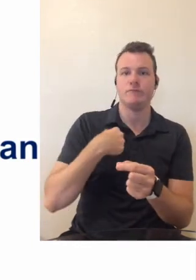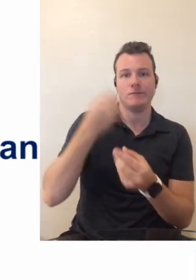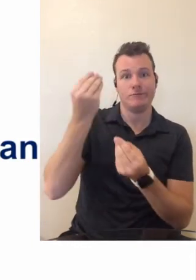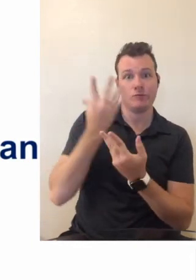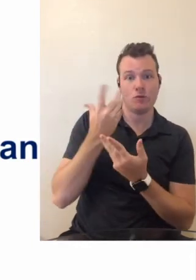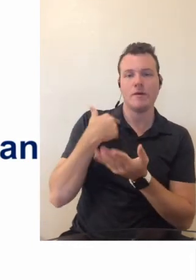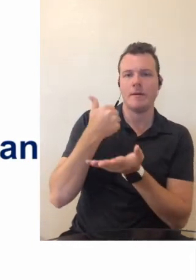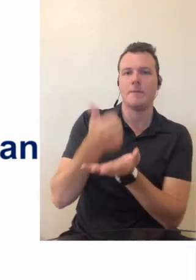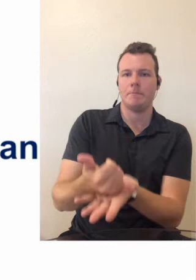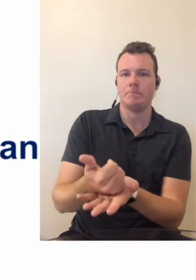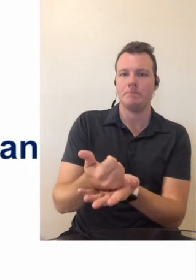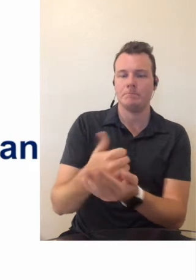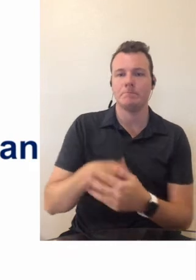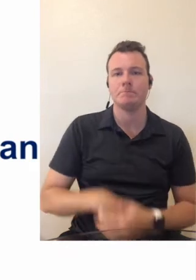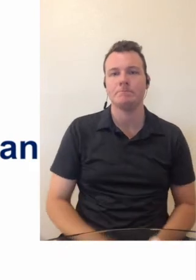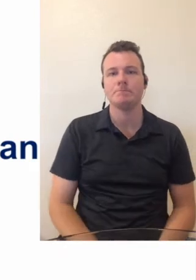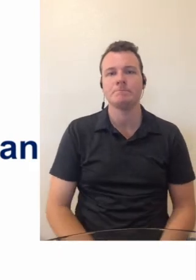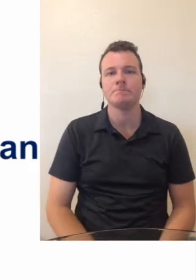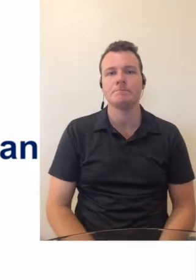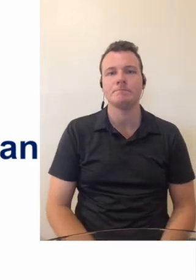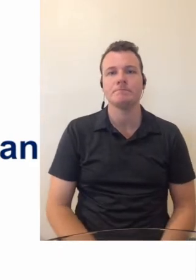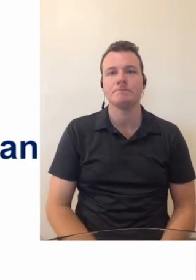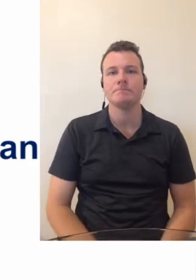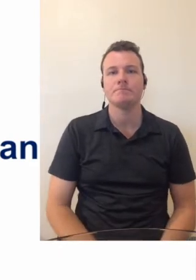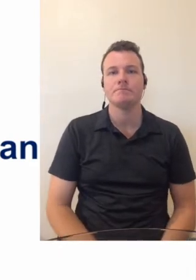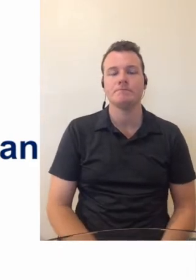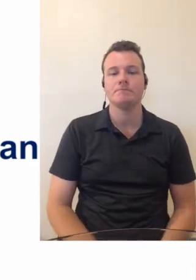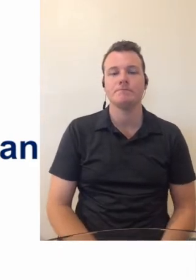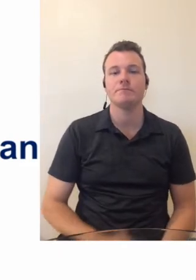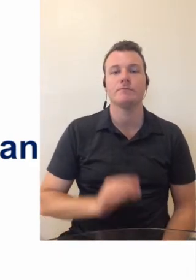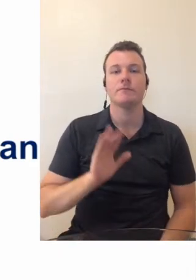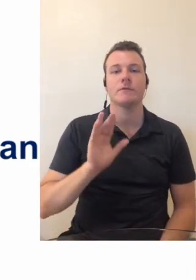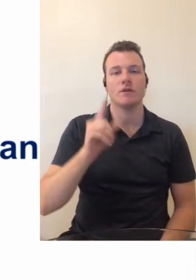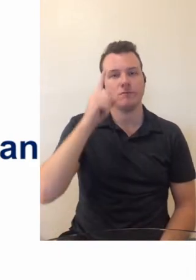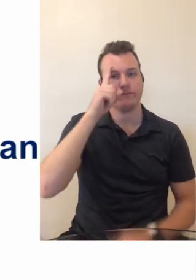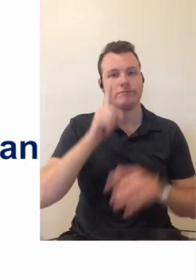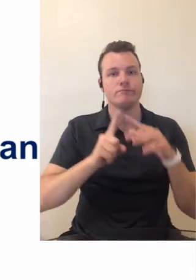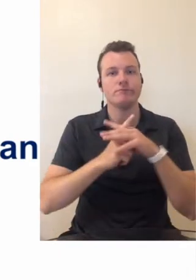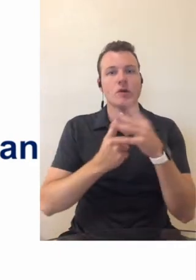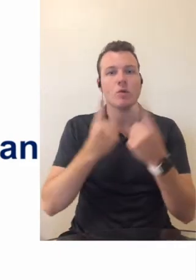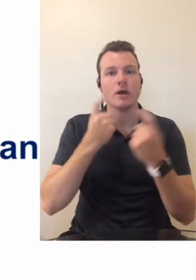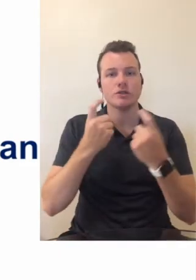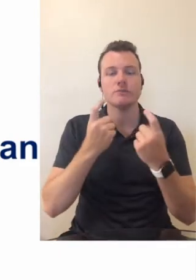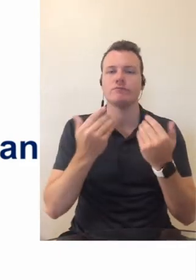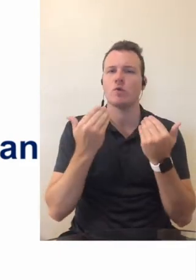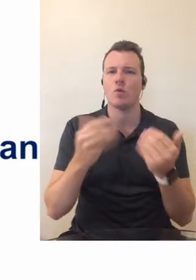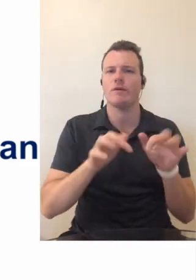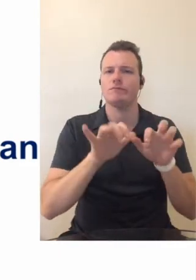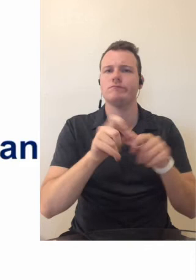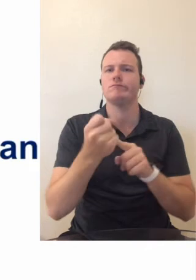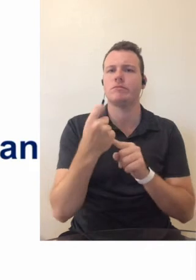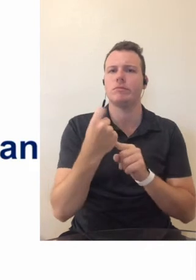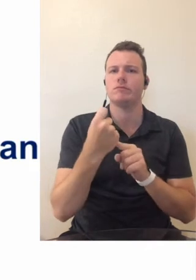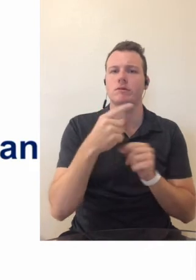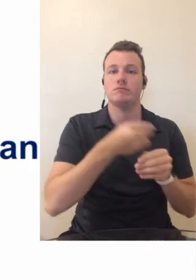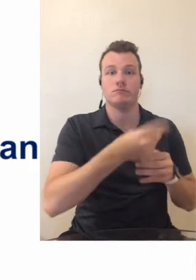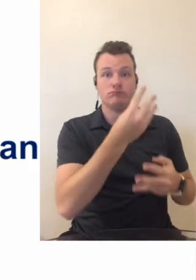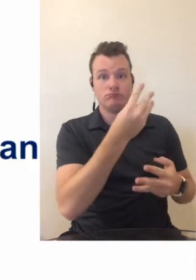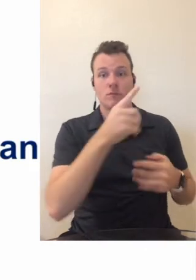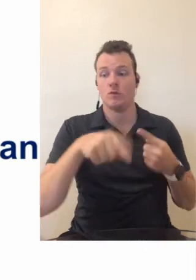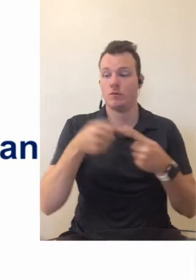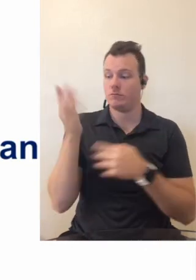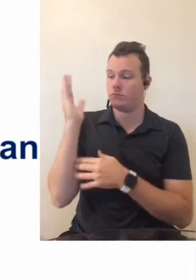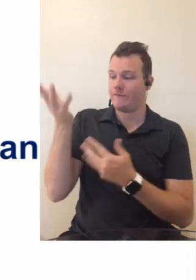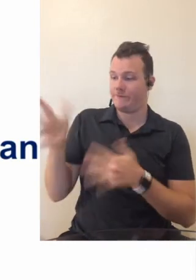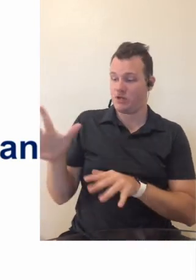feature to make me aware, and I will be glad to assist you. Please type your questions into the question queue, and we will answer those at